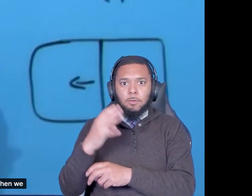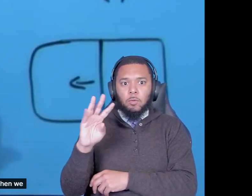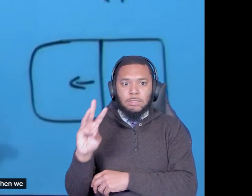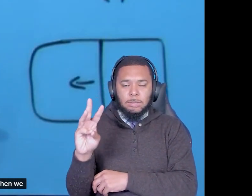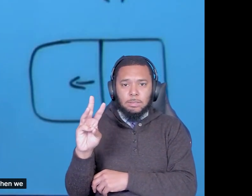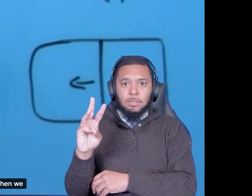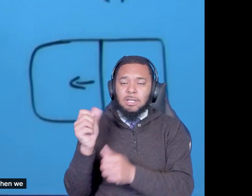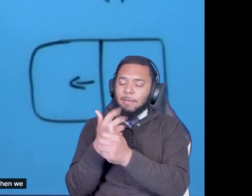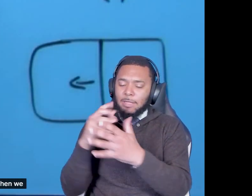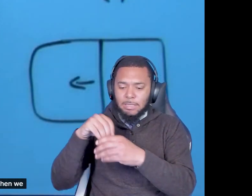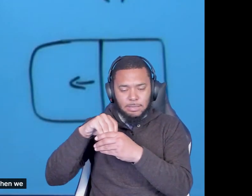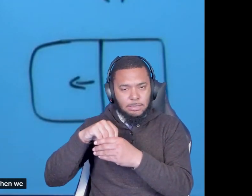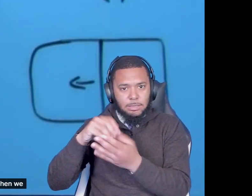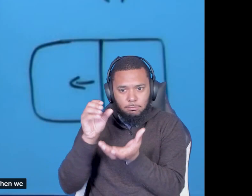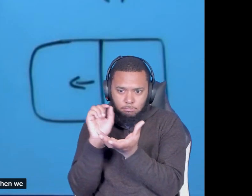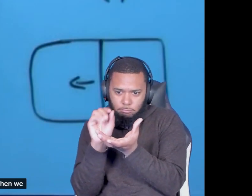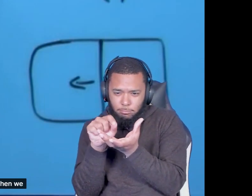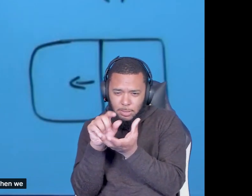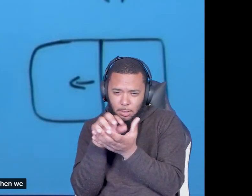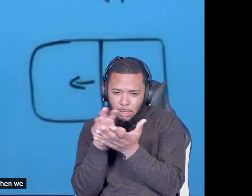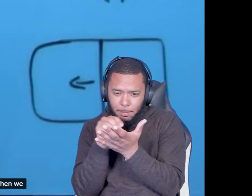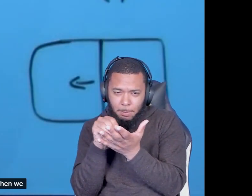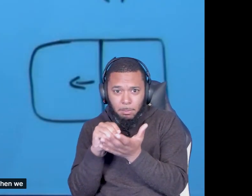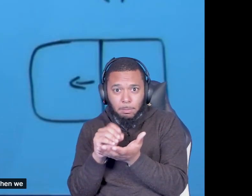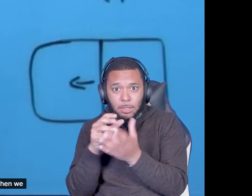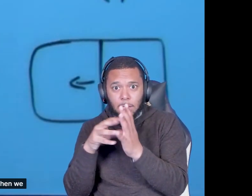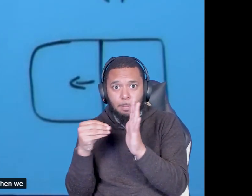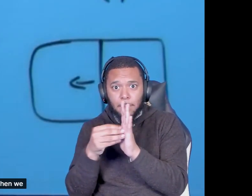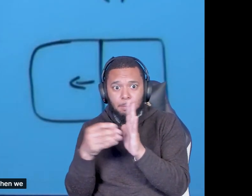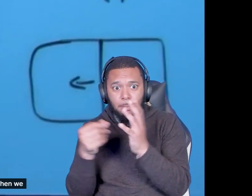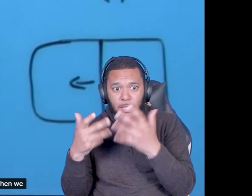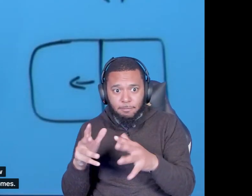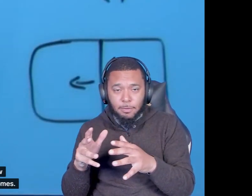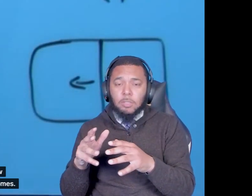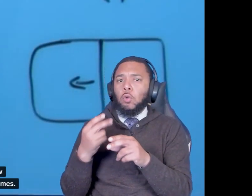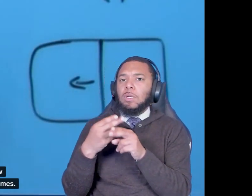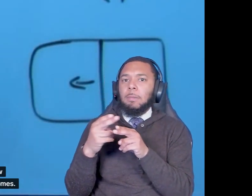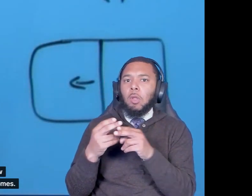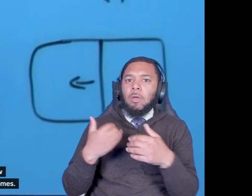inside that cell, and so we temporarily had 92 chromosomes.